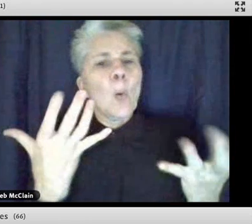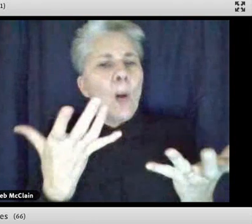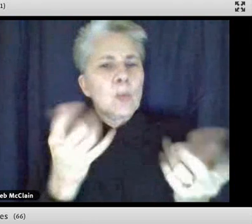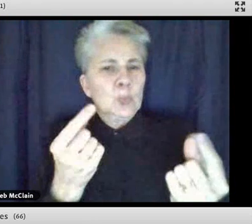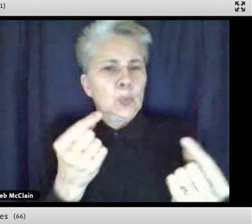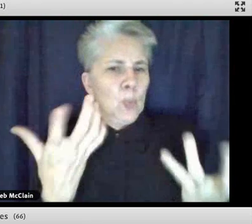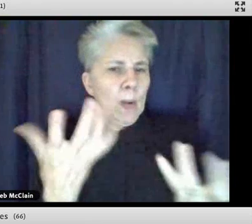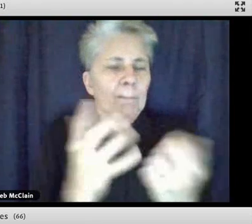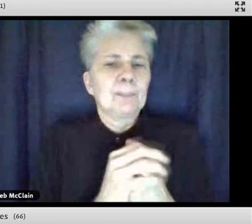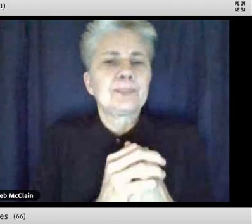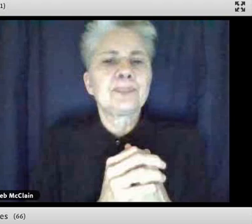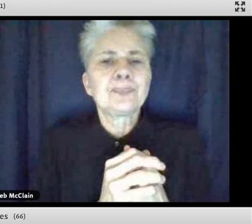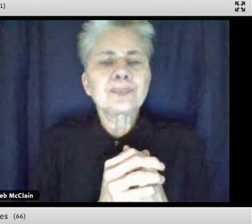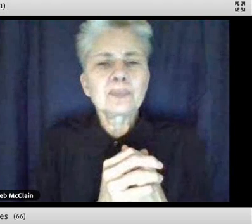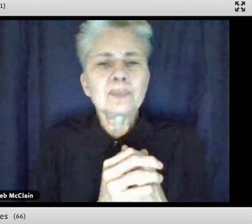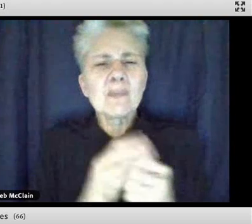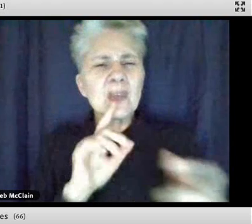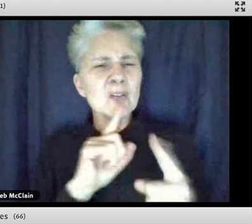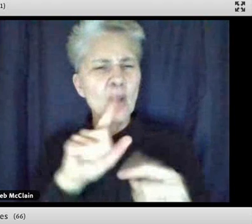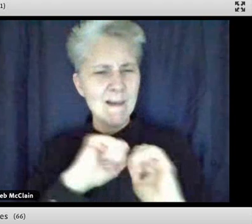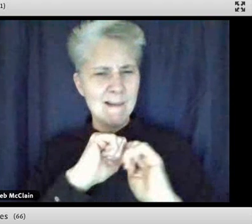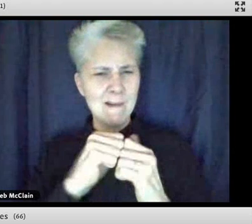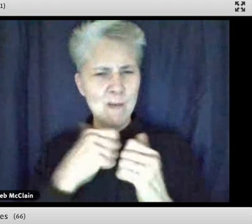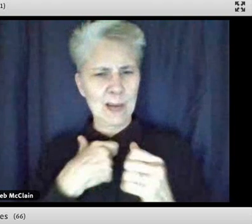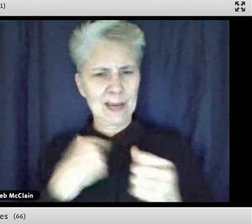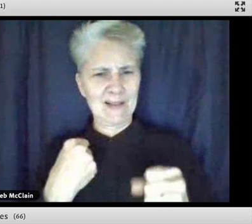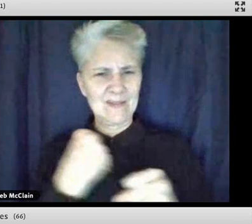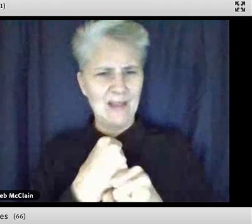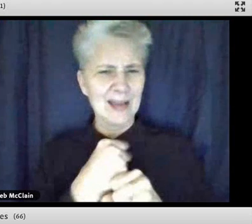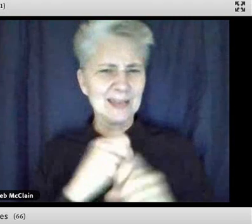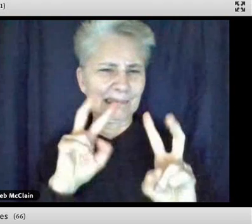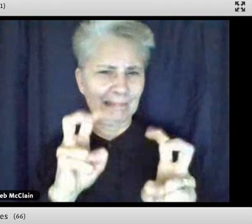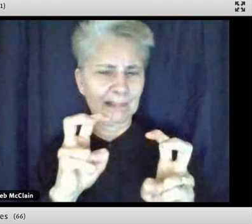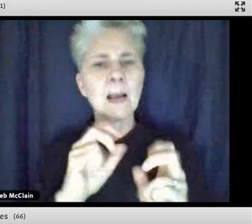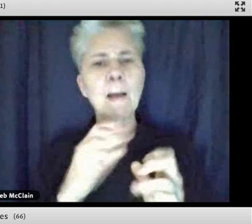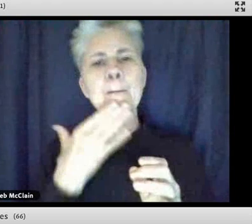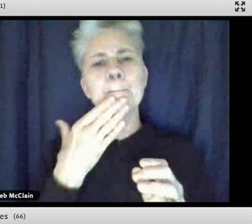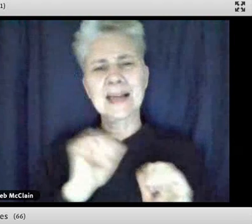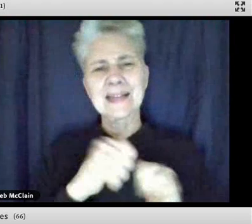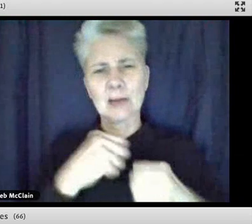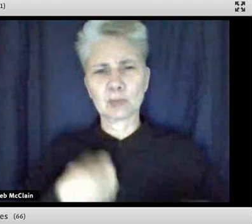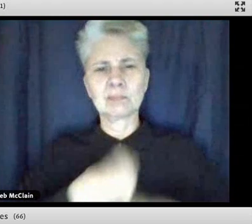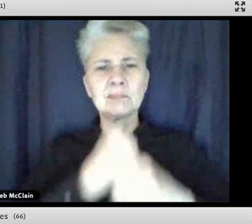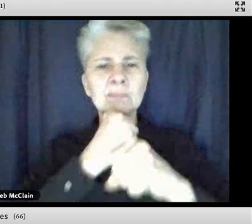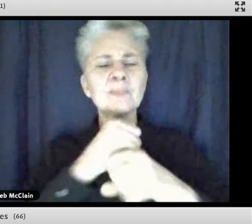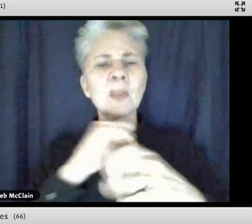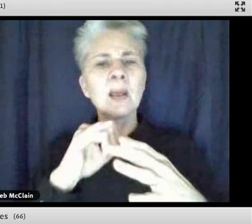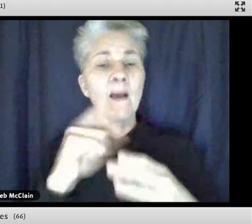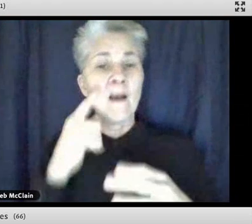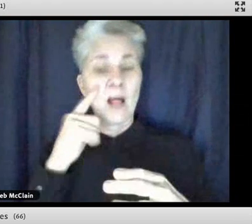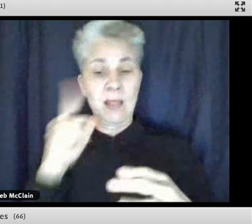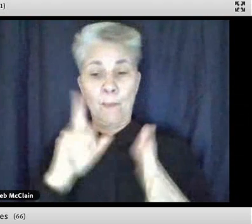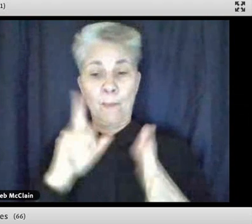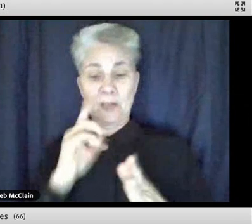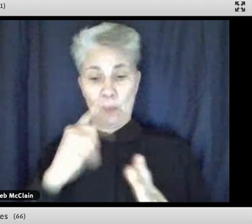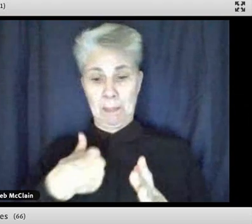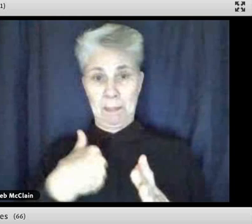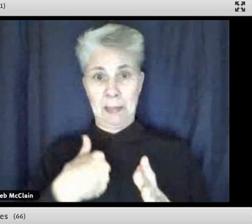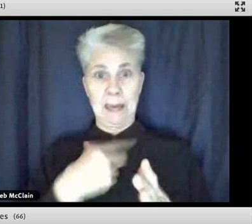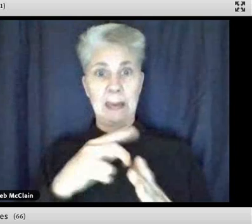I'd like to do is talk about how we can fight this the best way we know how as librarians. And for me,